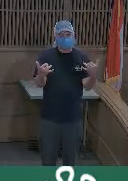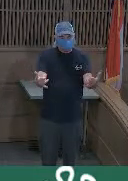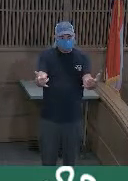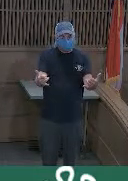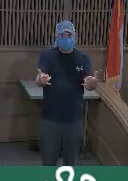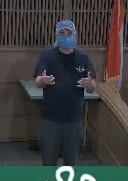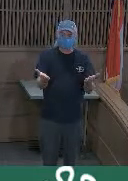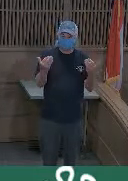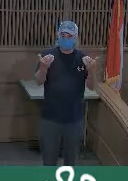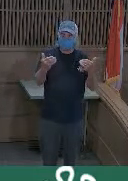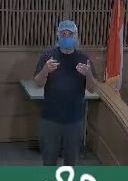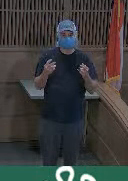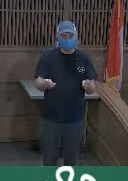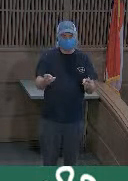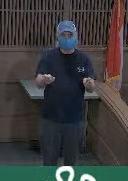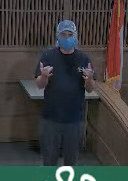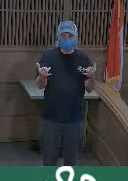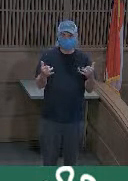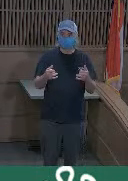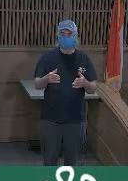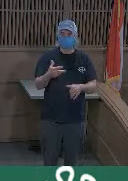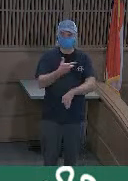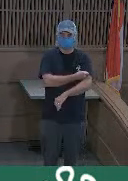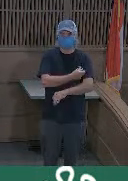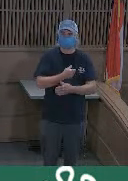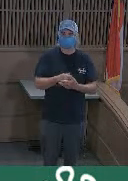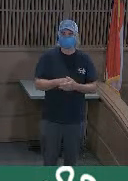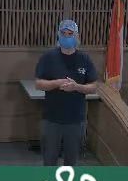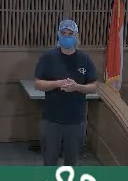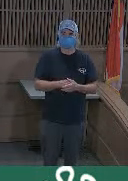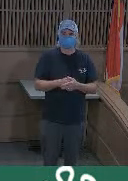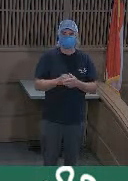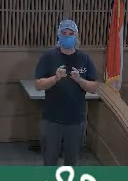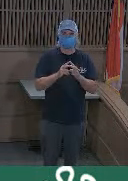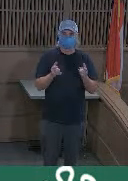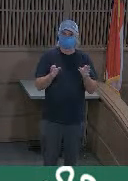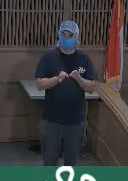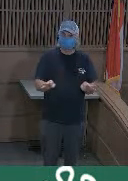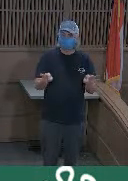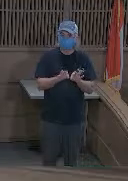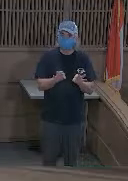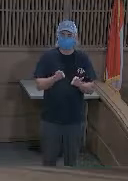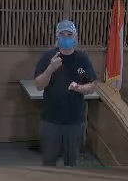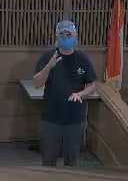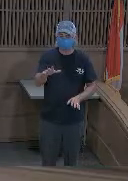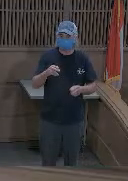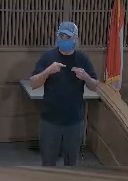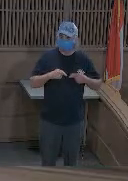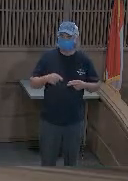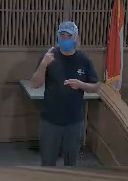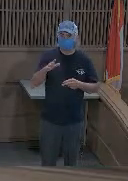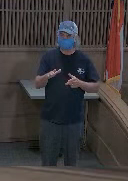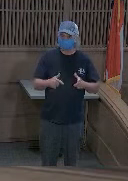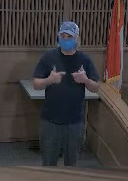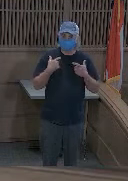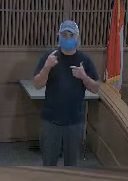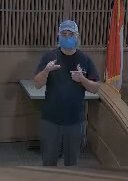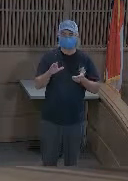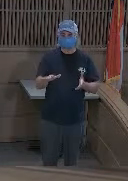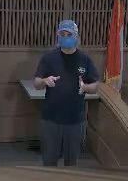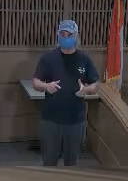health department, pharmacies, local health care providers. So vaccine is readily available. And you can also get a vaccination appointment by